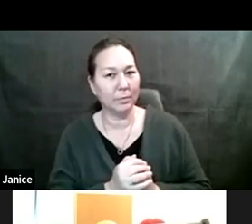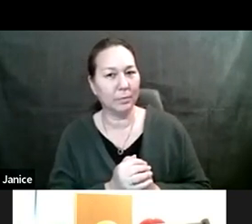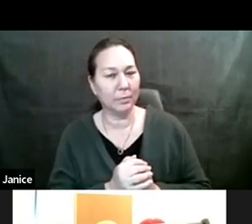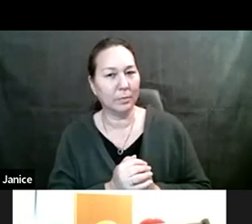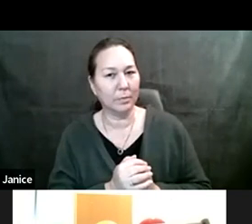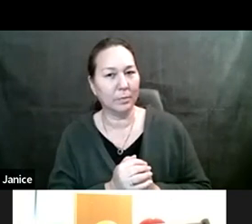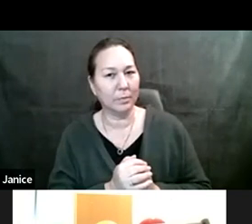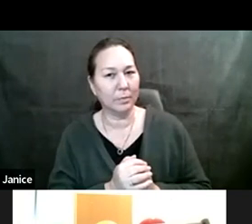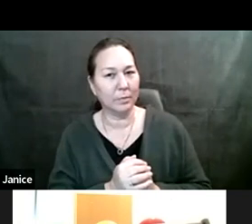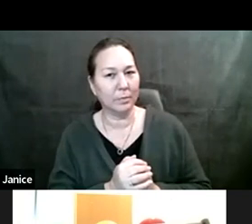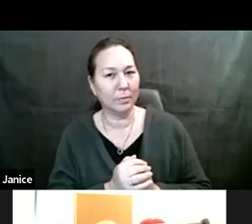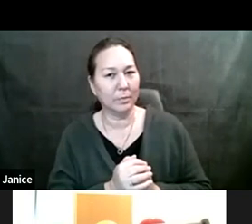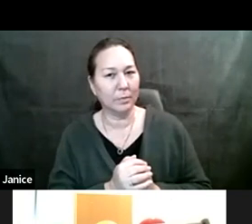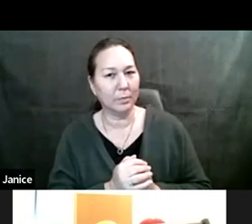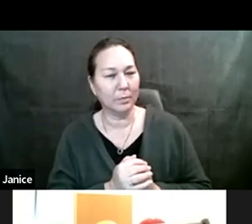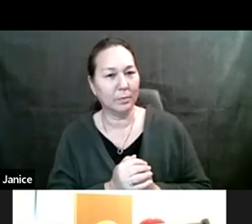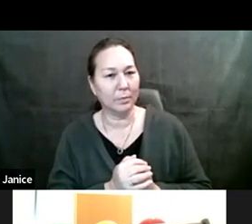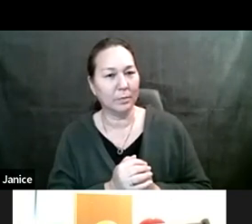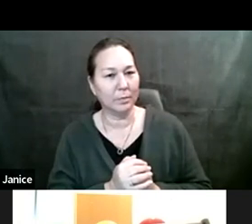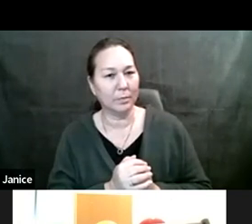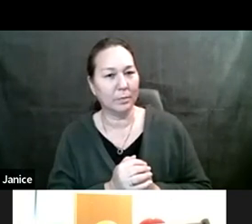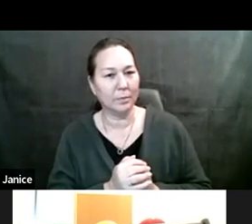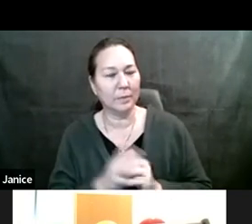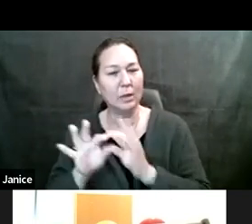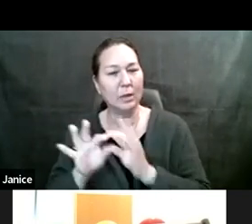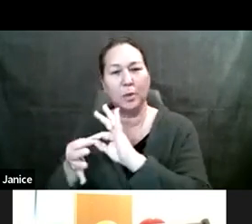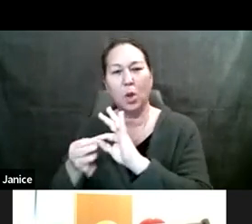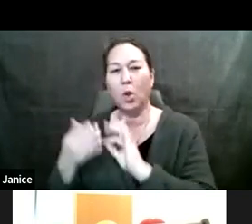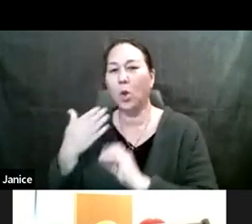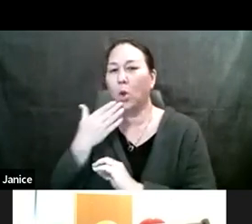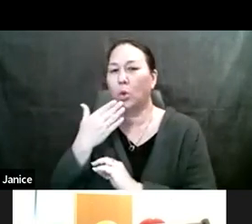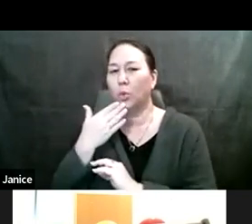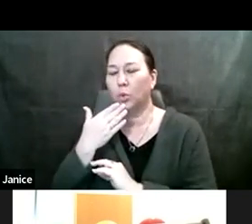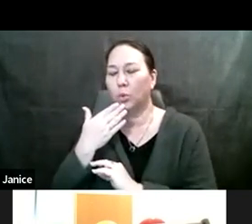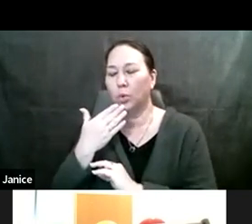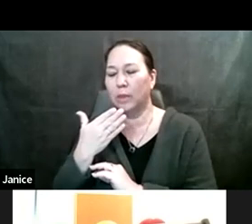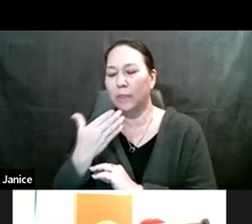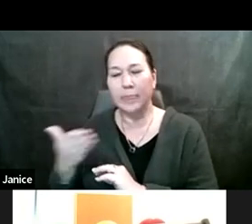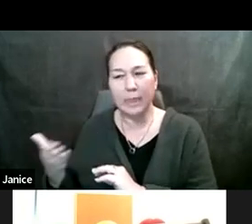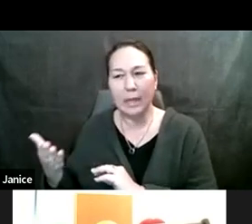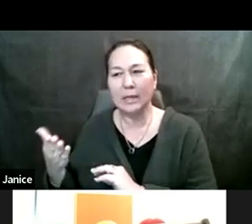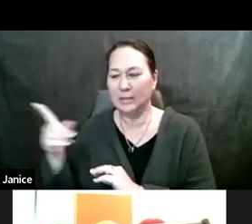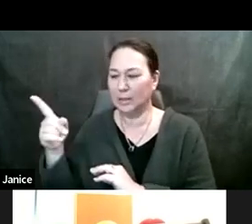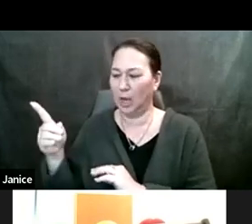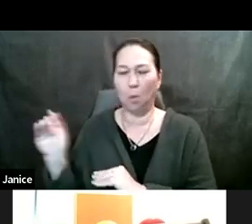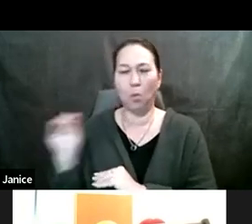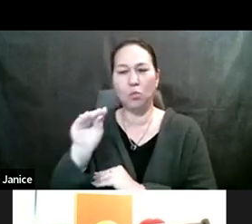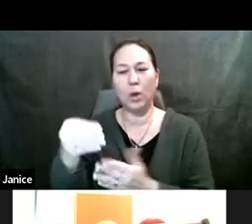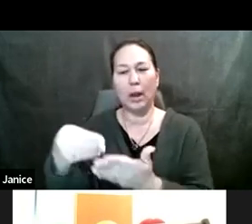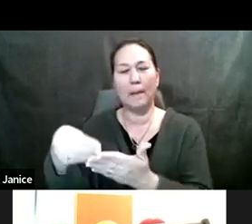good things is like the the fact that they're putting more money into